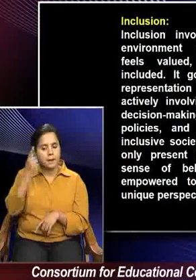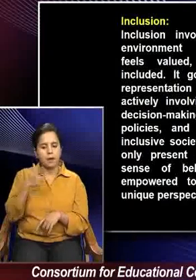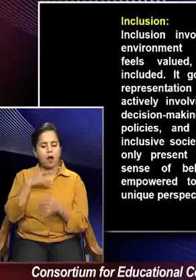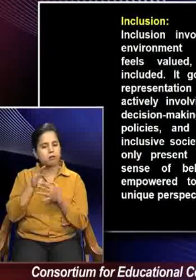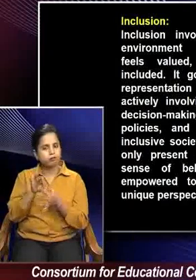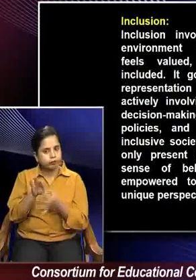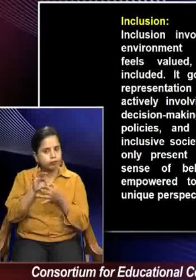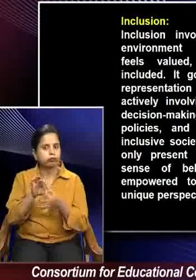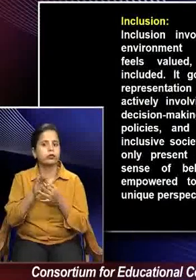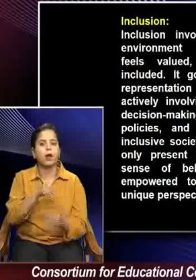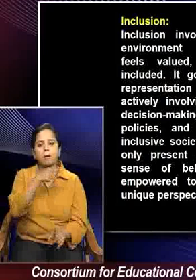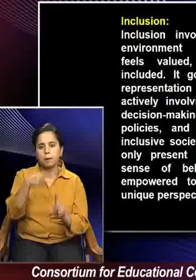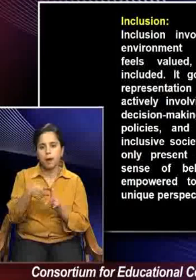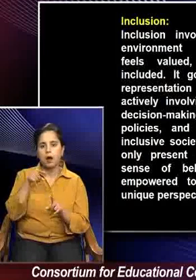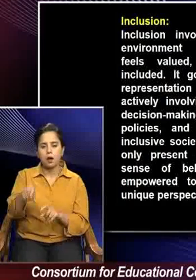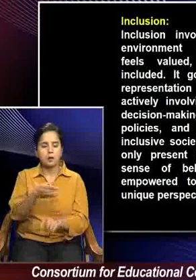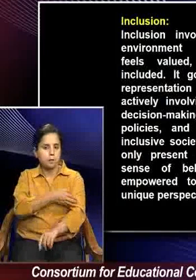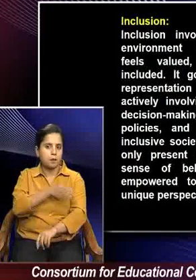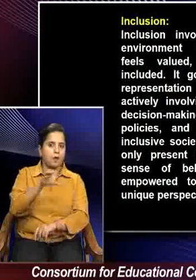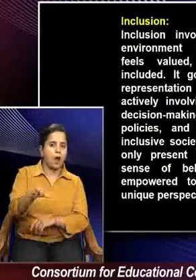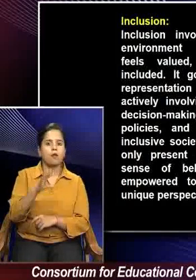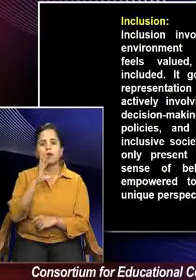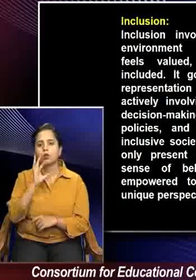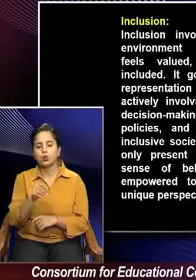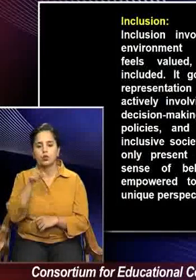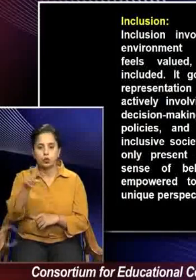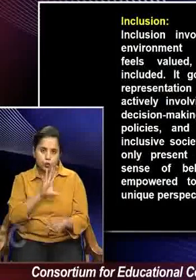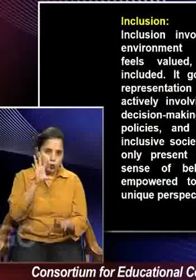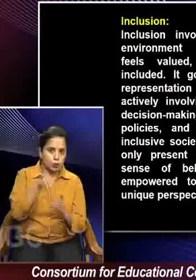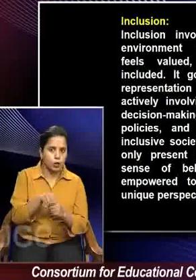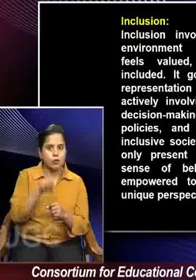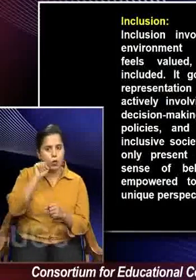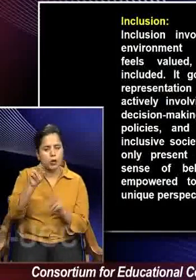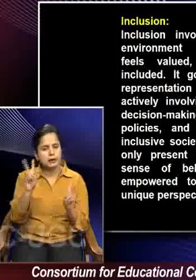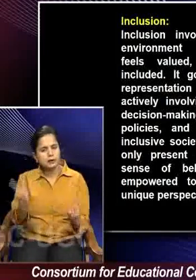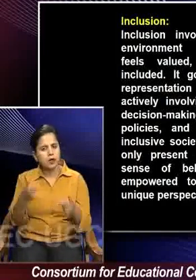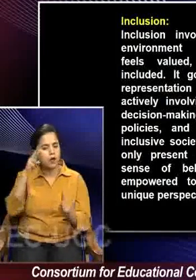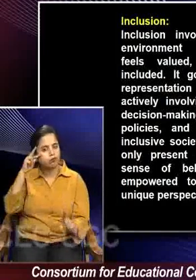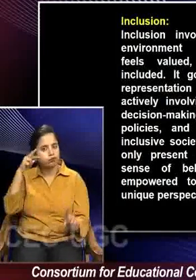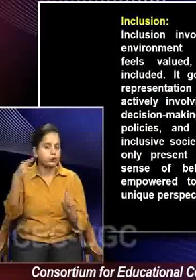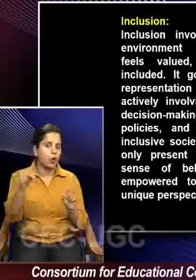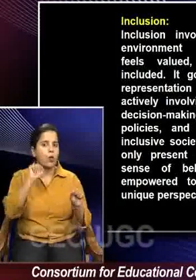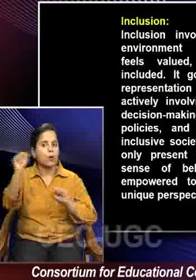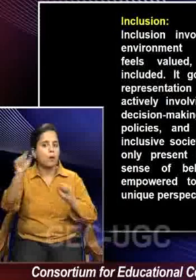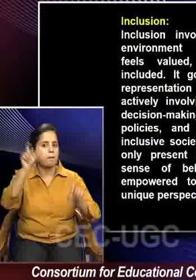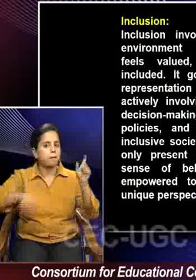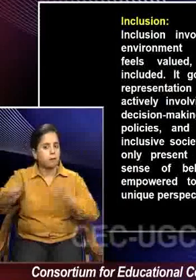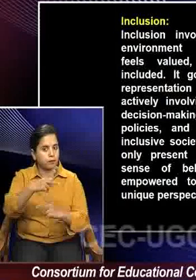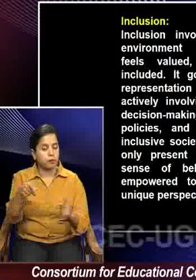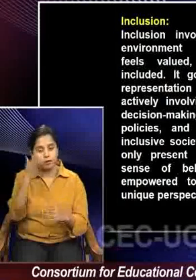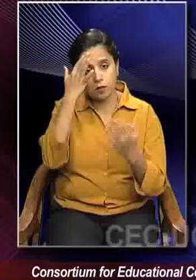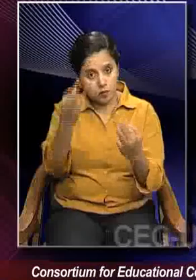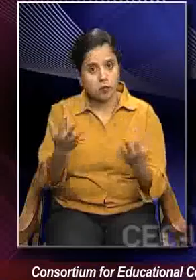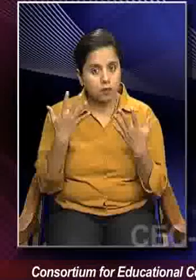belonging and are empowered to contribute their unique perspectives and the